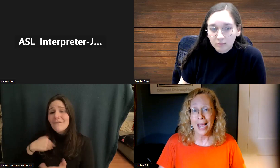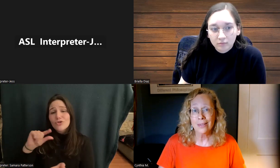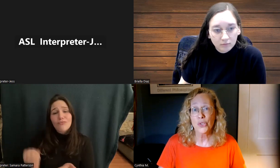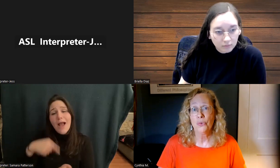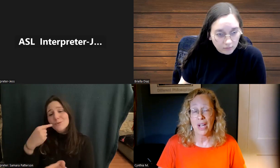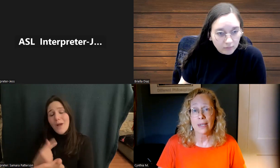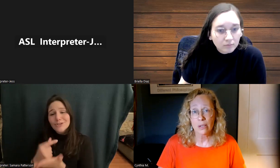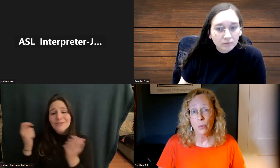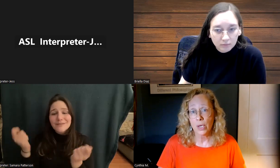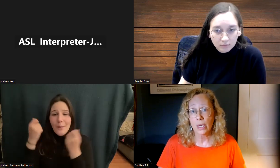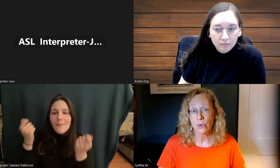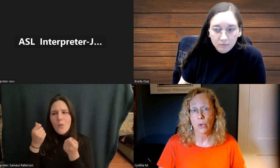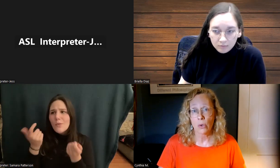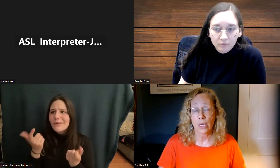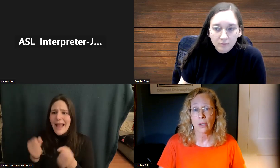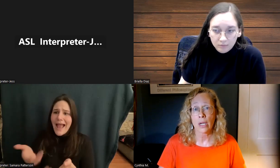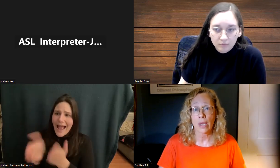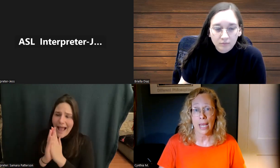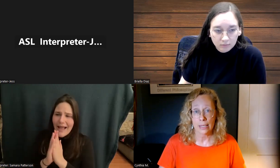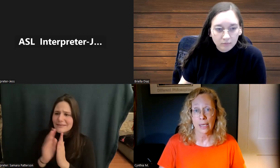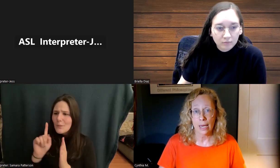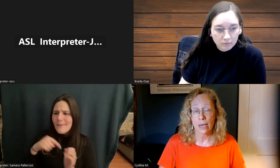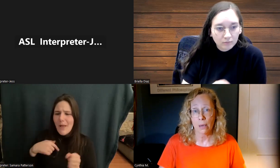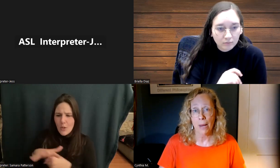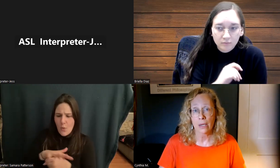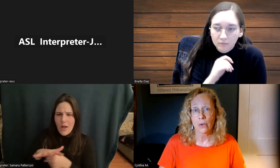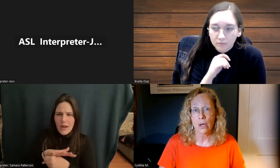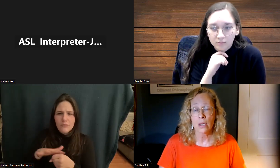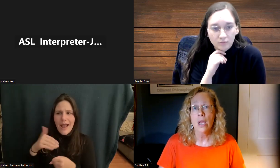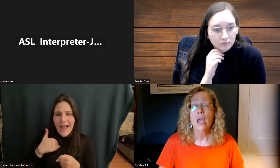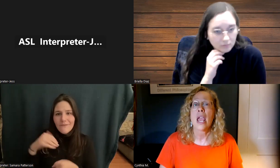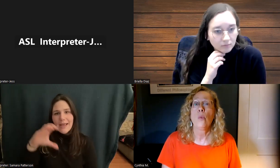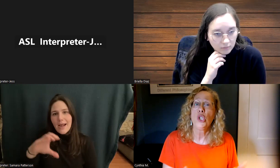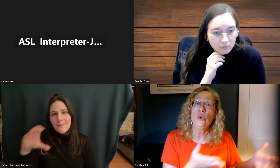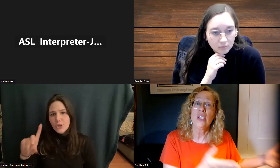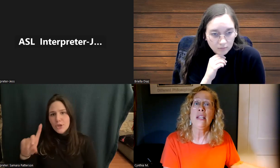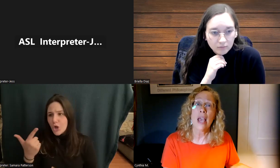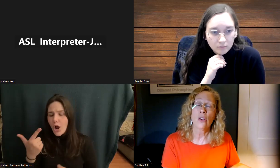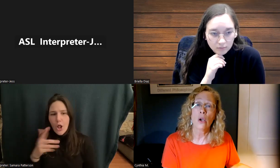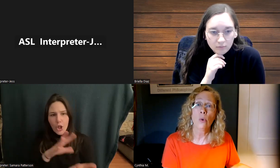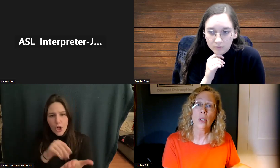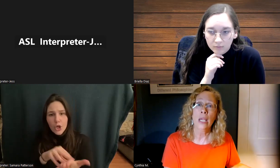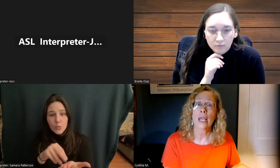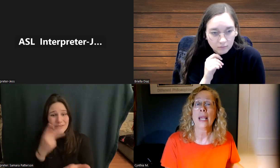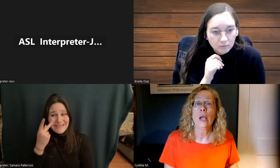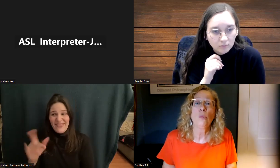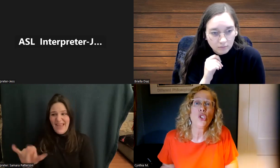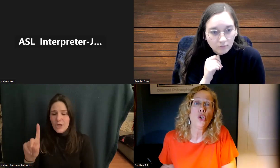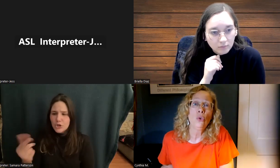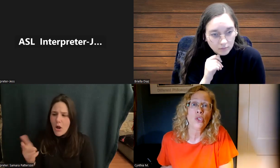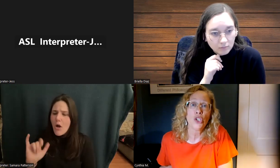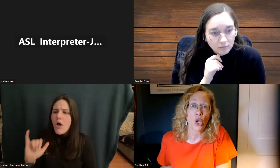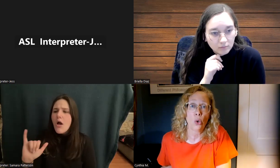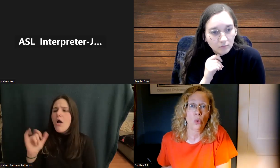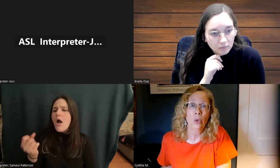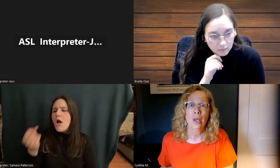or ask to find someone in your local area that has a canine companion dog. And when you see that dog working, it helps